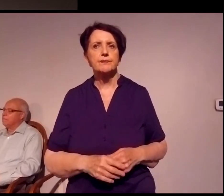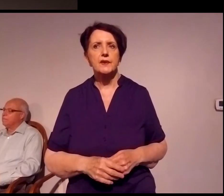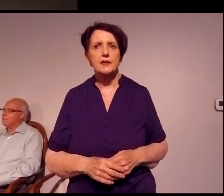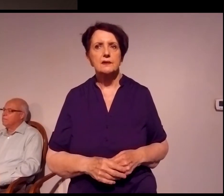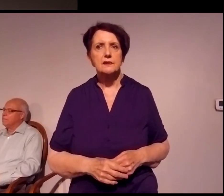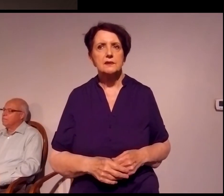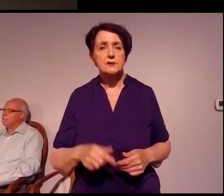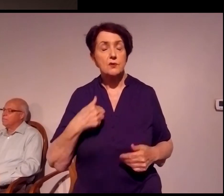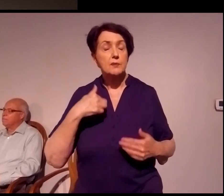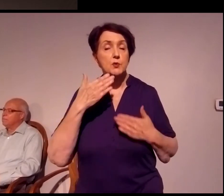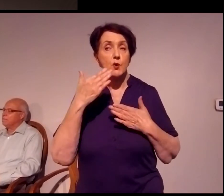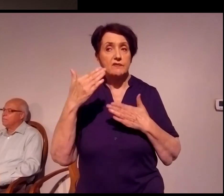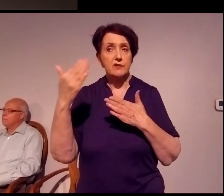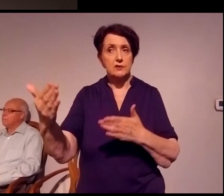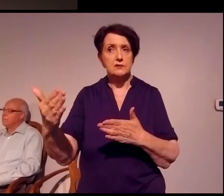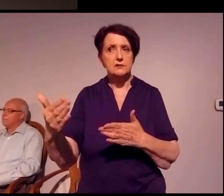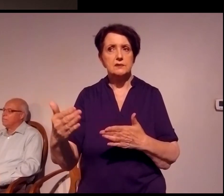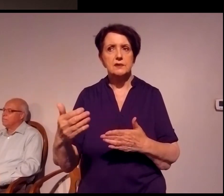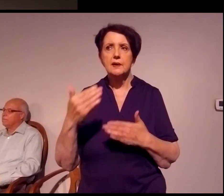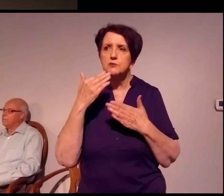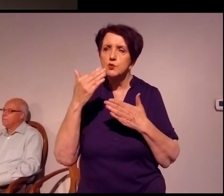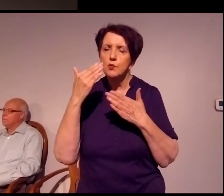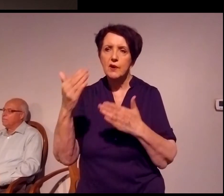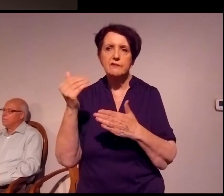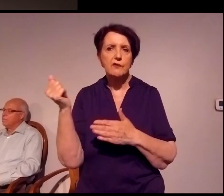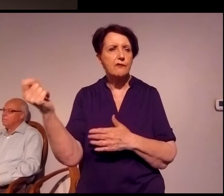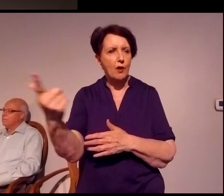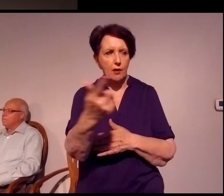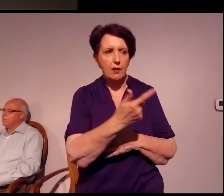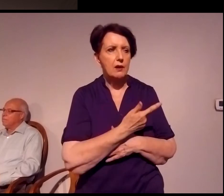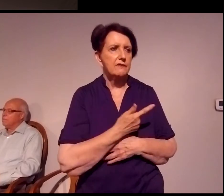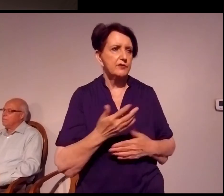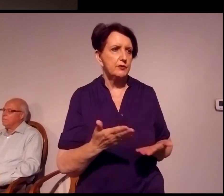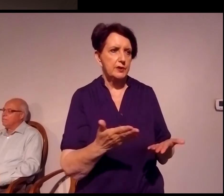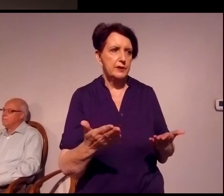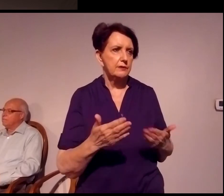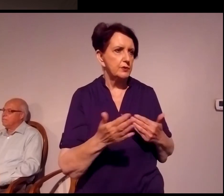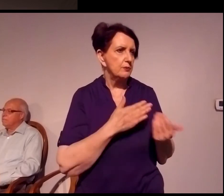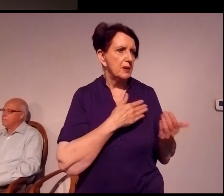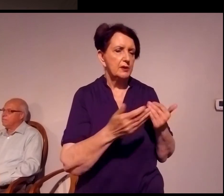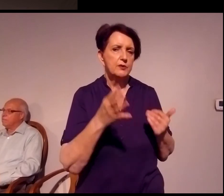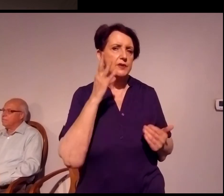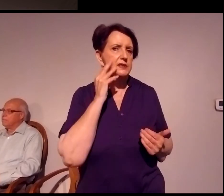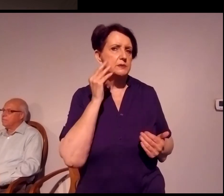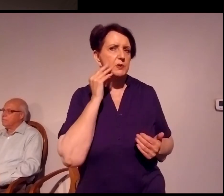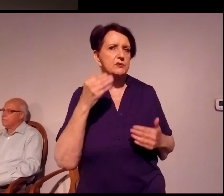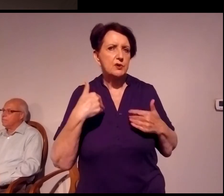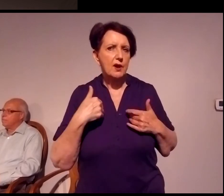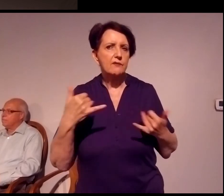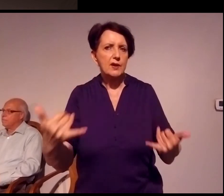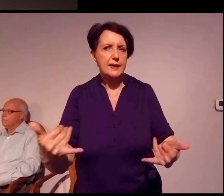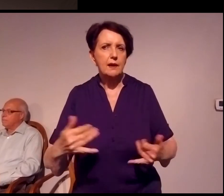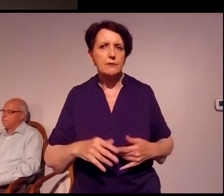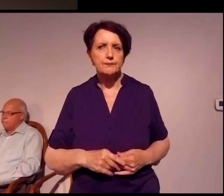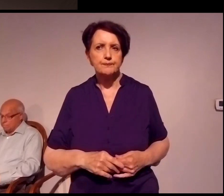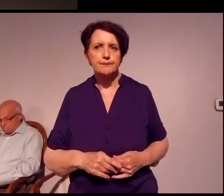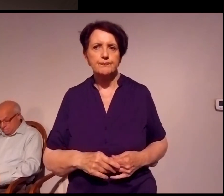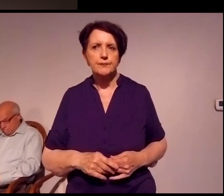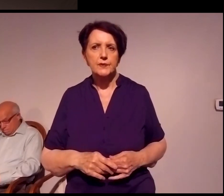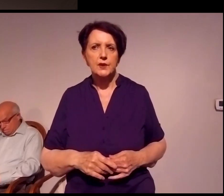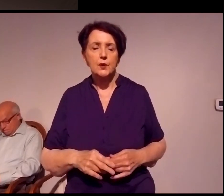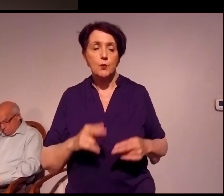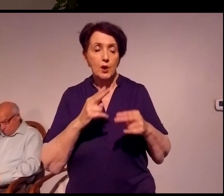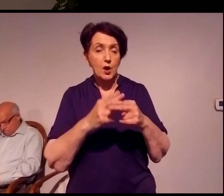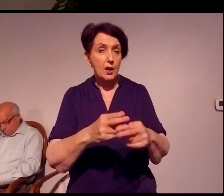So I'm grateful. I'm grateful for every single person here, no matter what experience they're having in this moment, because what we are calling in is